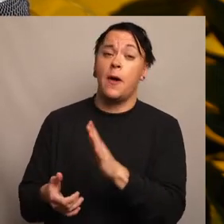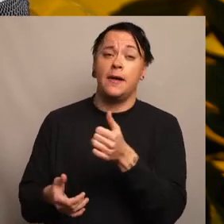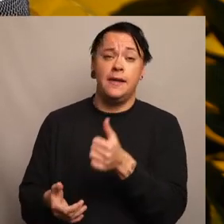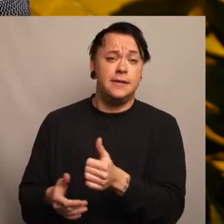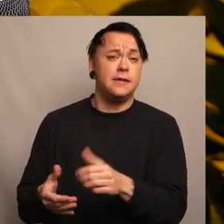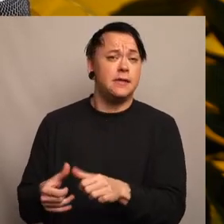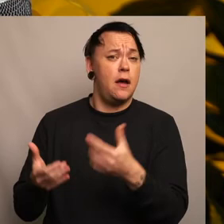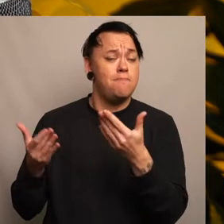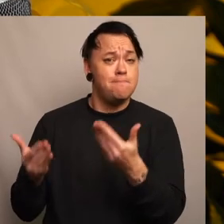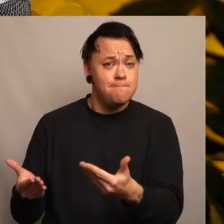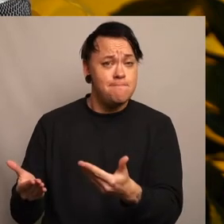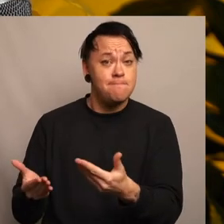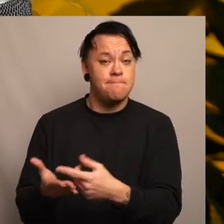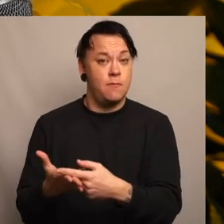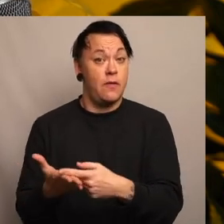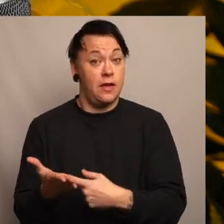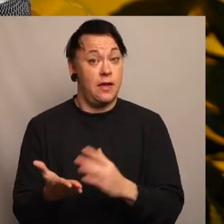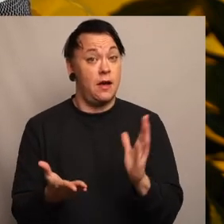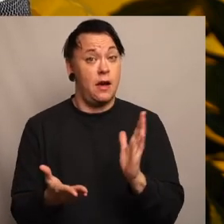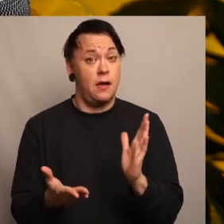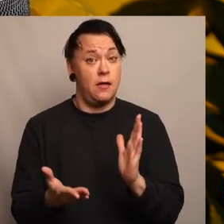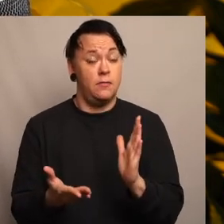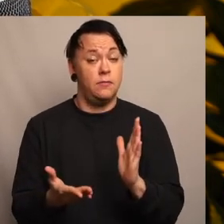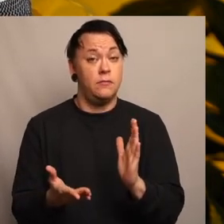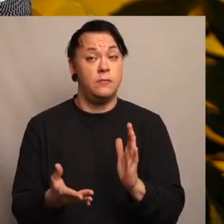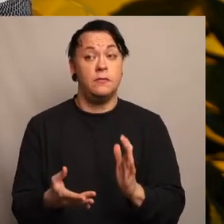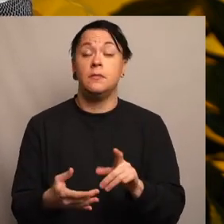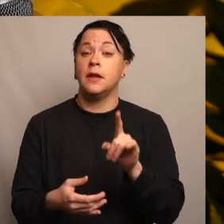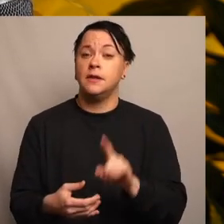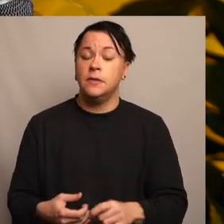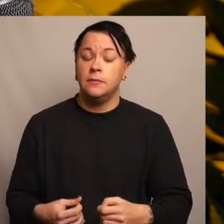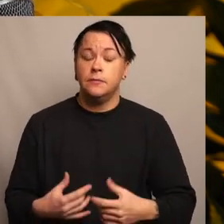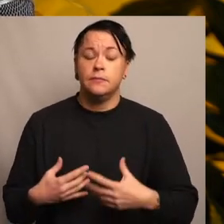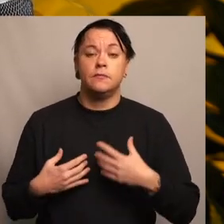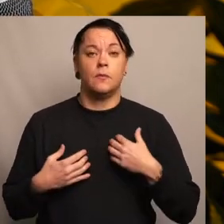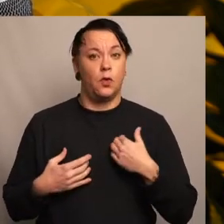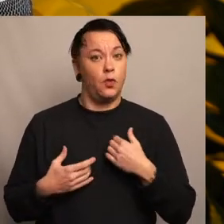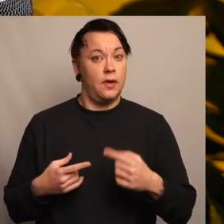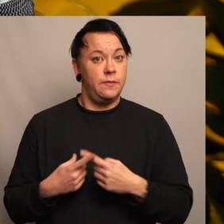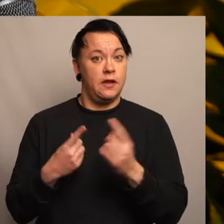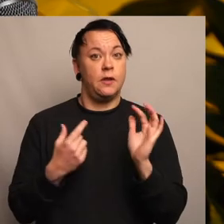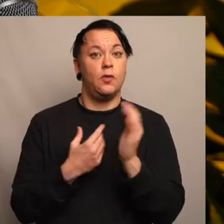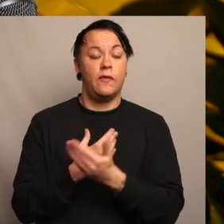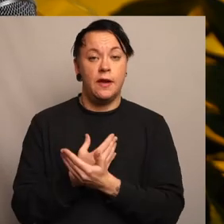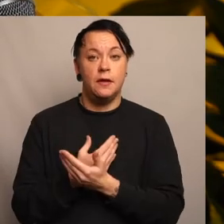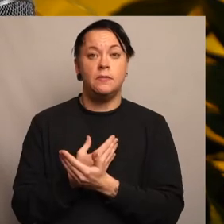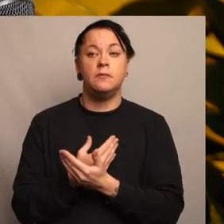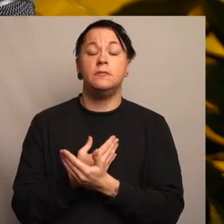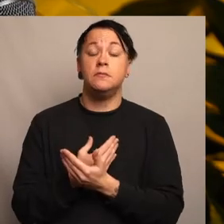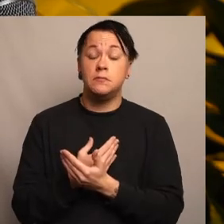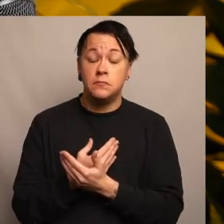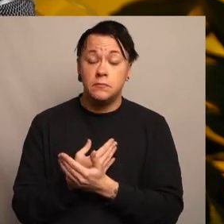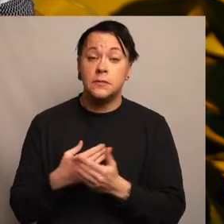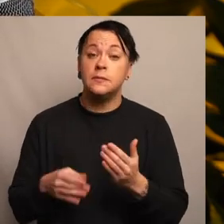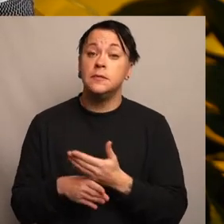to, once you feel safe, it takes a while to actually like allow yourself to go through those questions